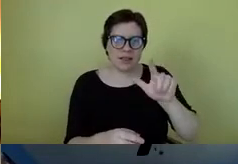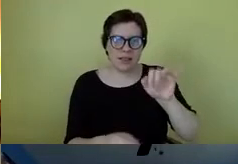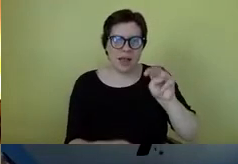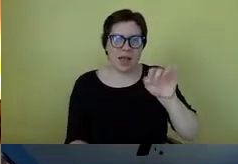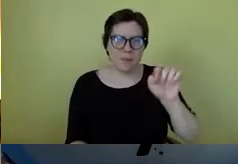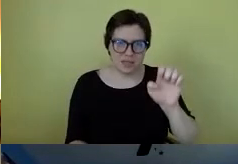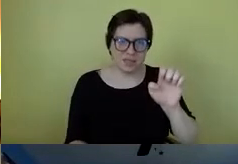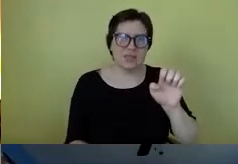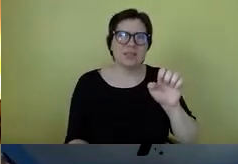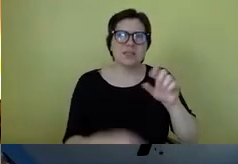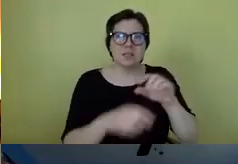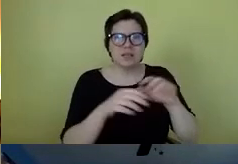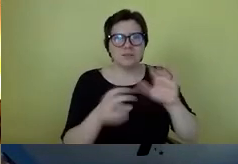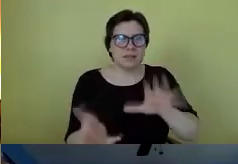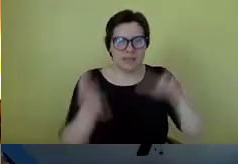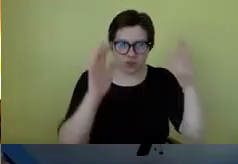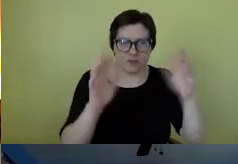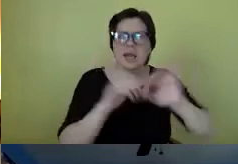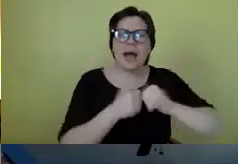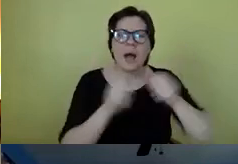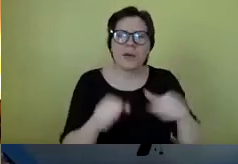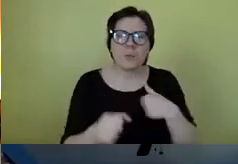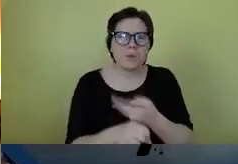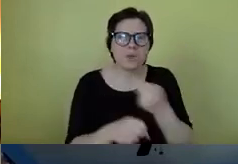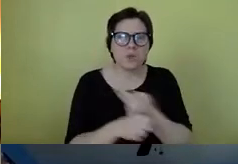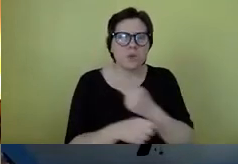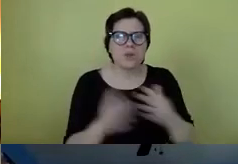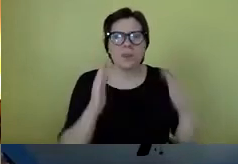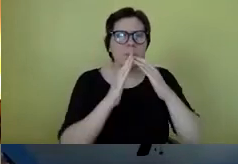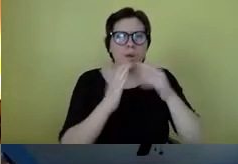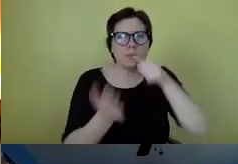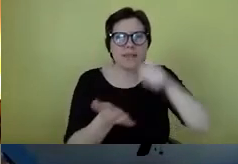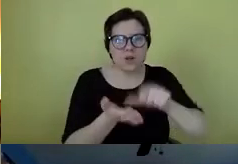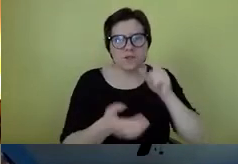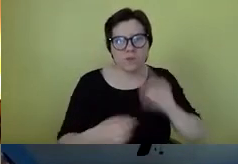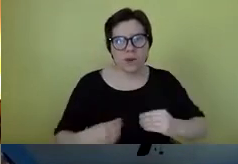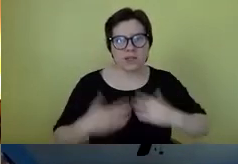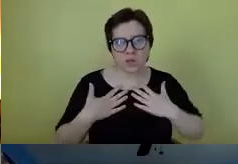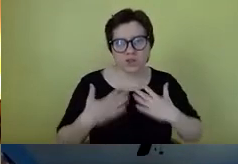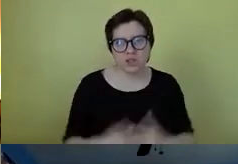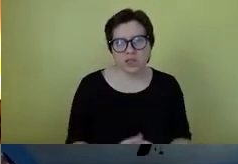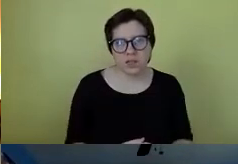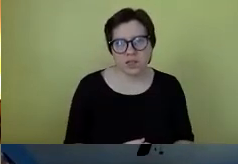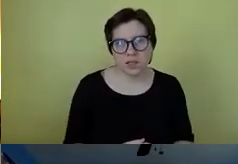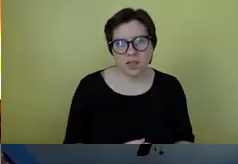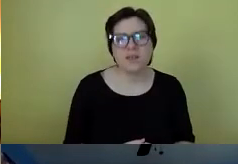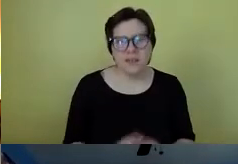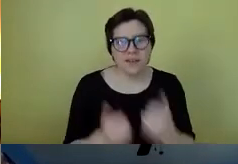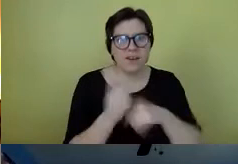Querida Amazonia as inspiration? Well, first of all, this afternoon I just gave an